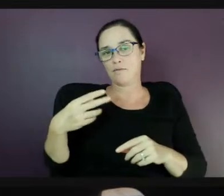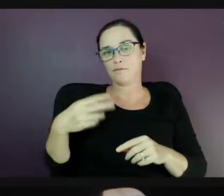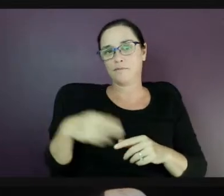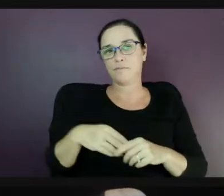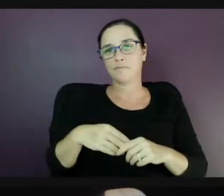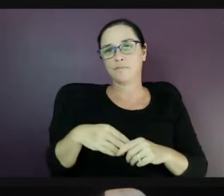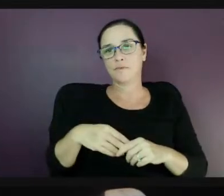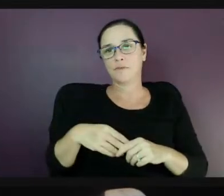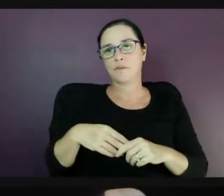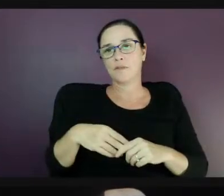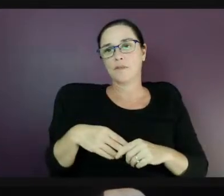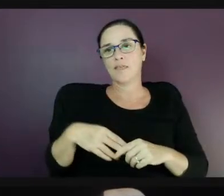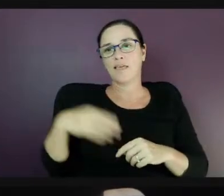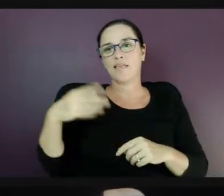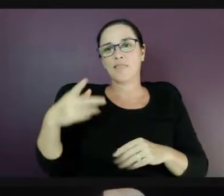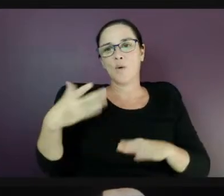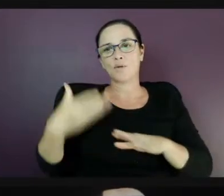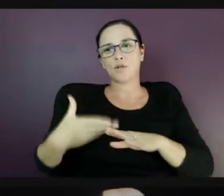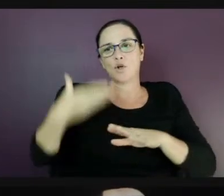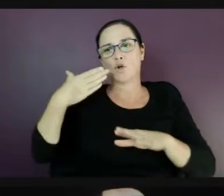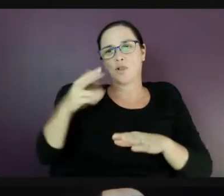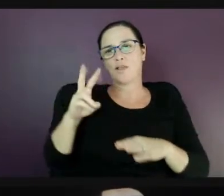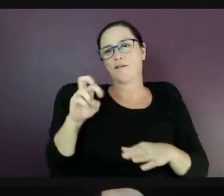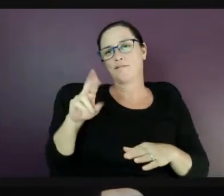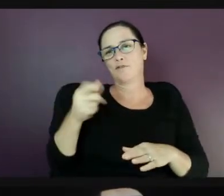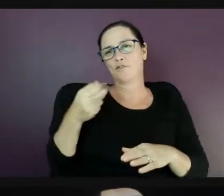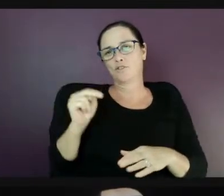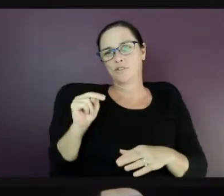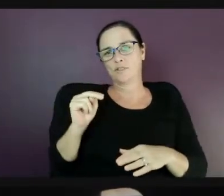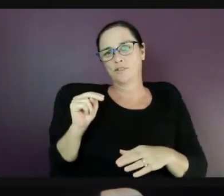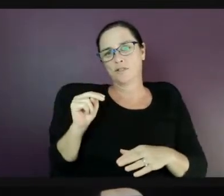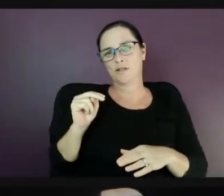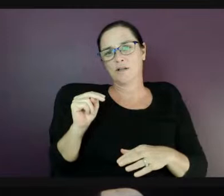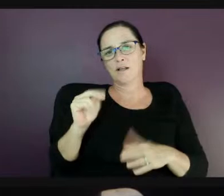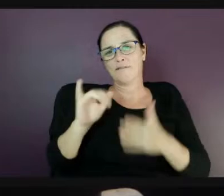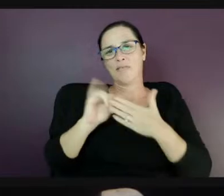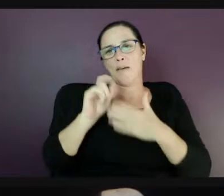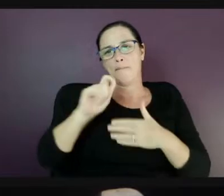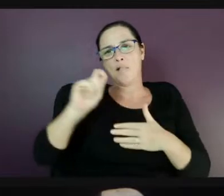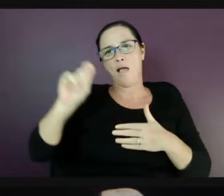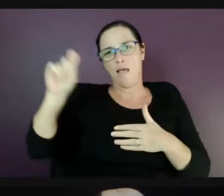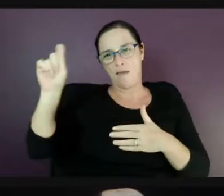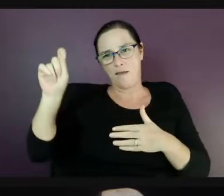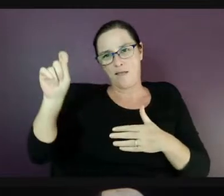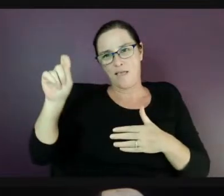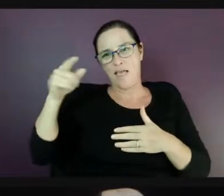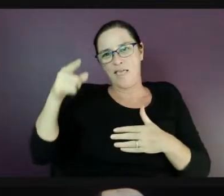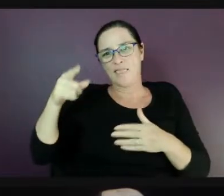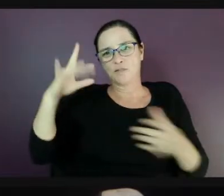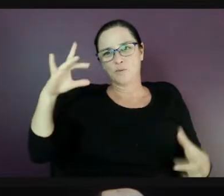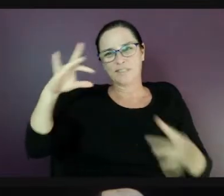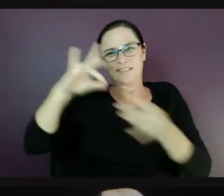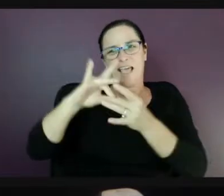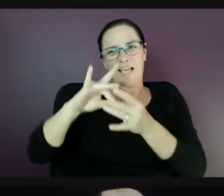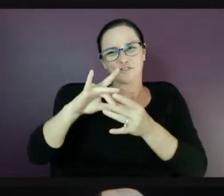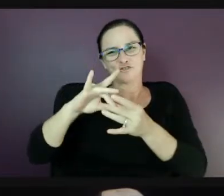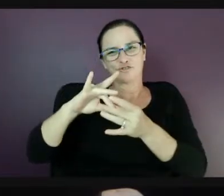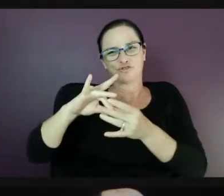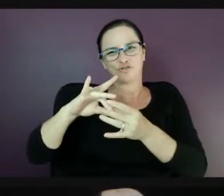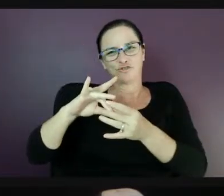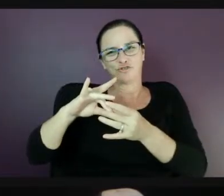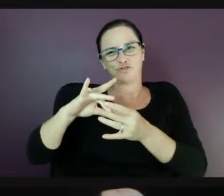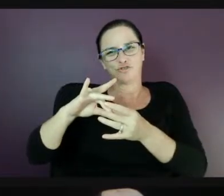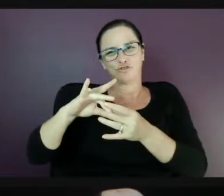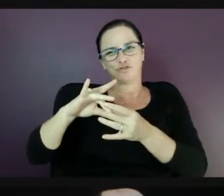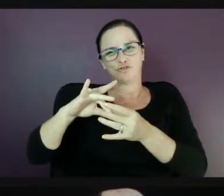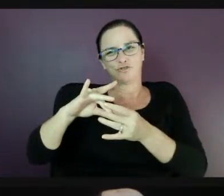was that there was an earlier version of this plot, right? And when that earlier version of that plot, this line actually attached to down here. And this looked like it was